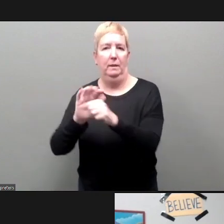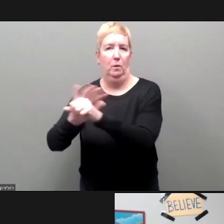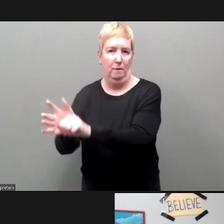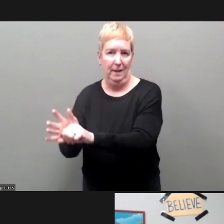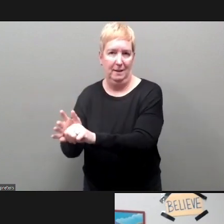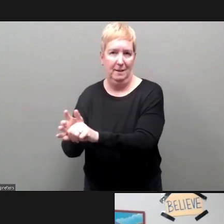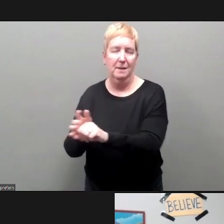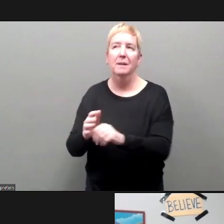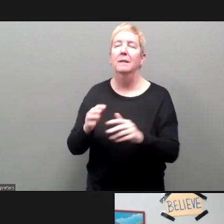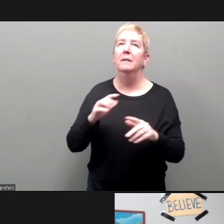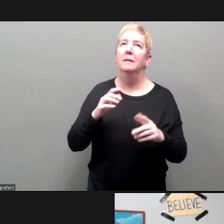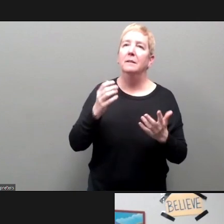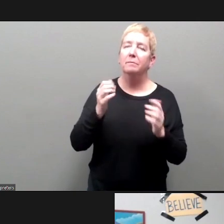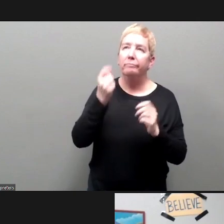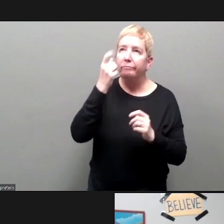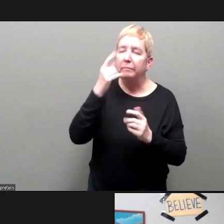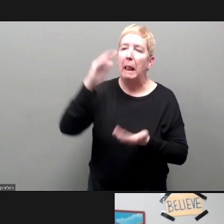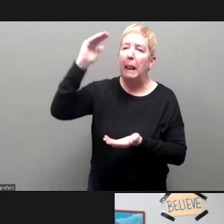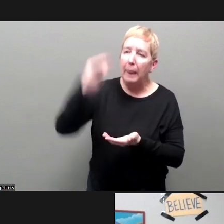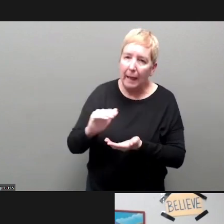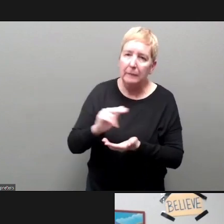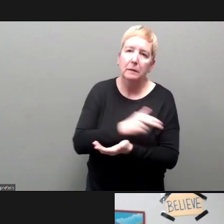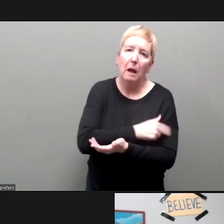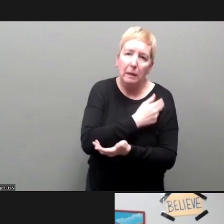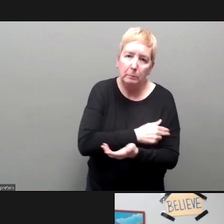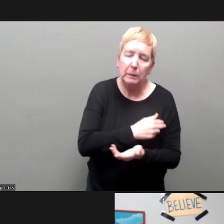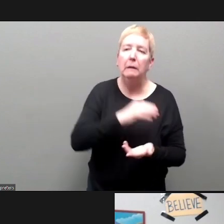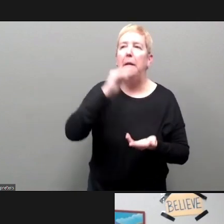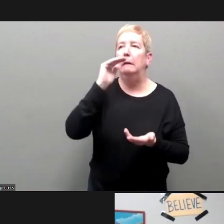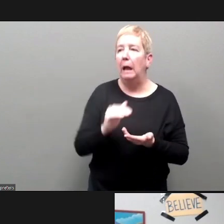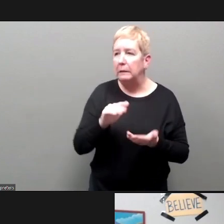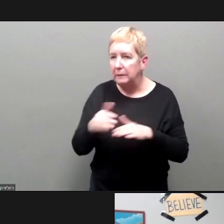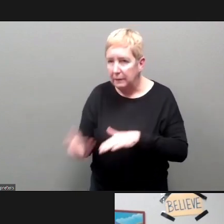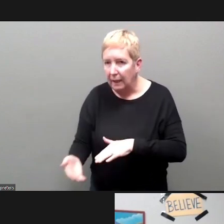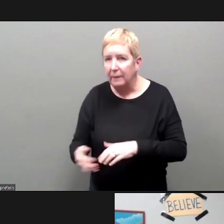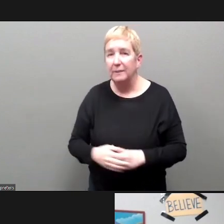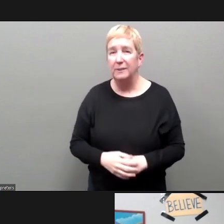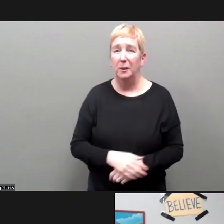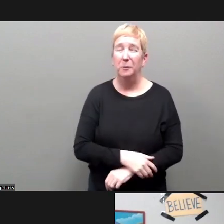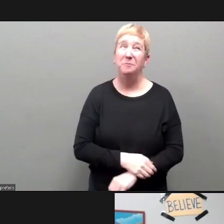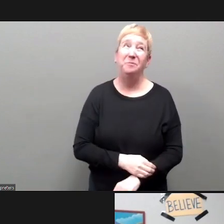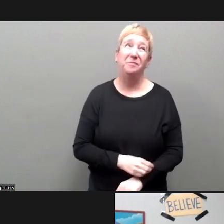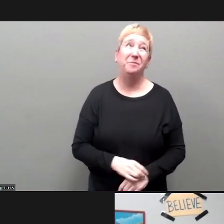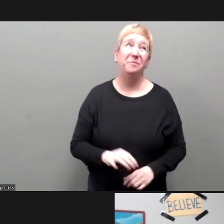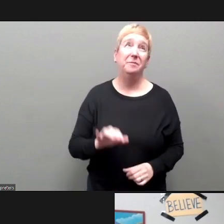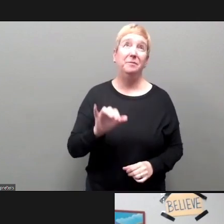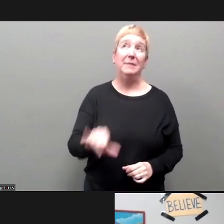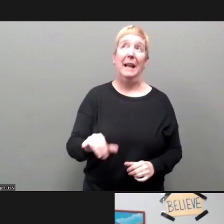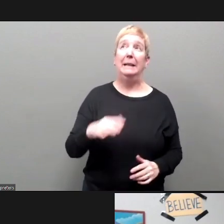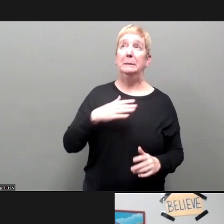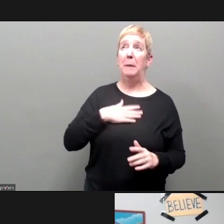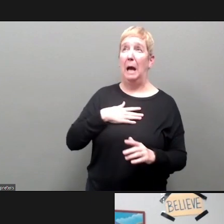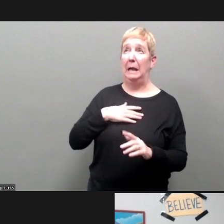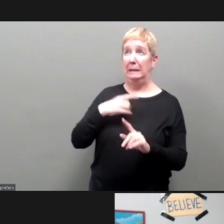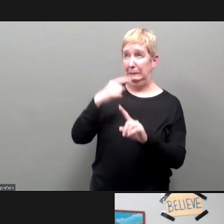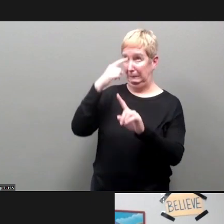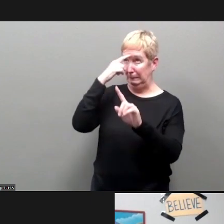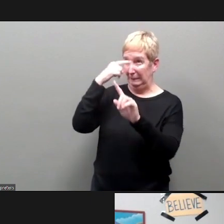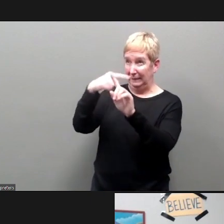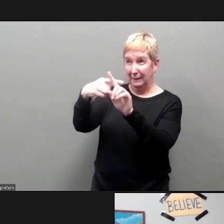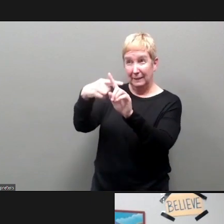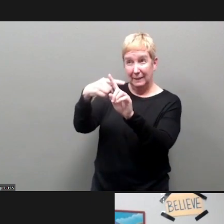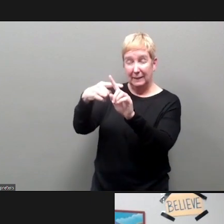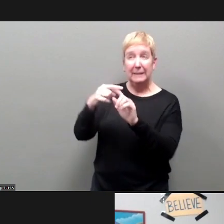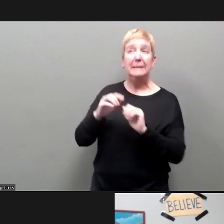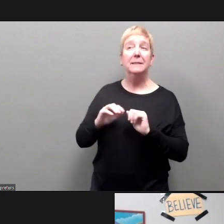as many people and take as many lives. So that's kind of the little ray of hope that I'm looking